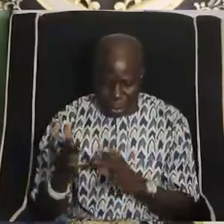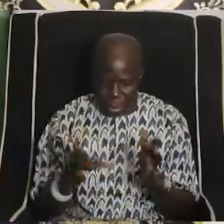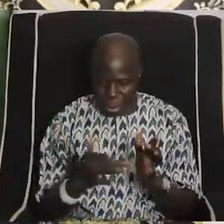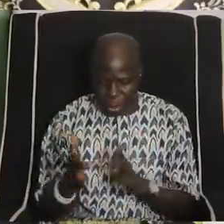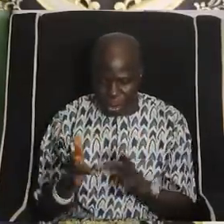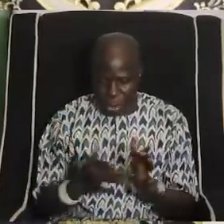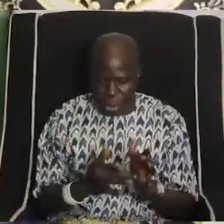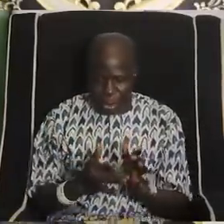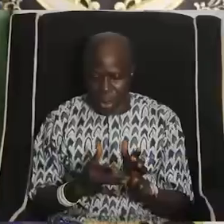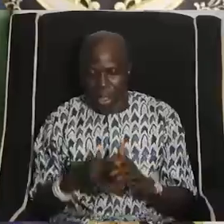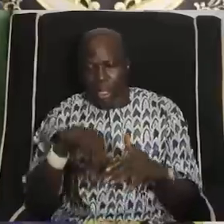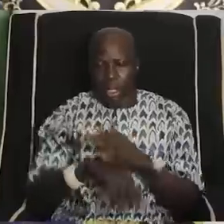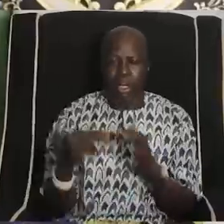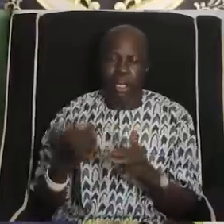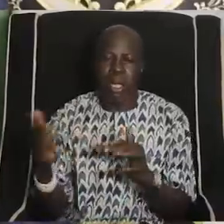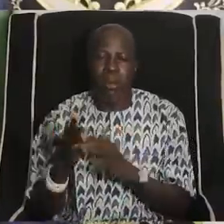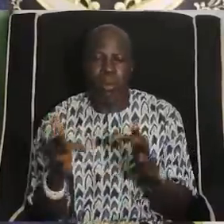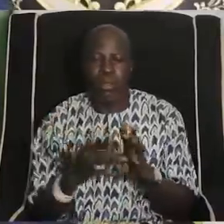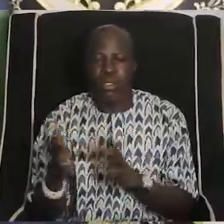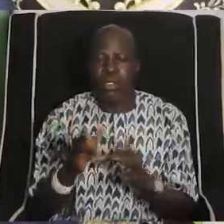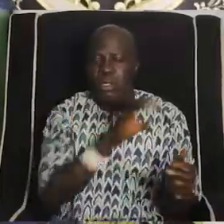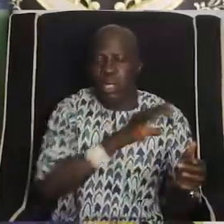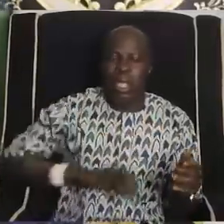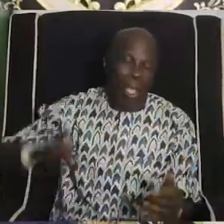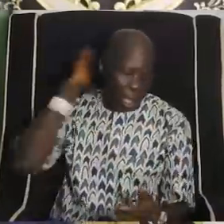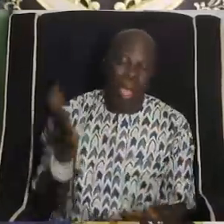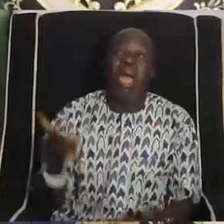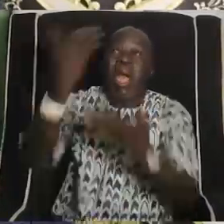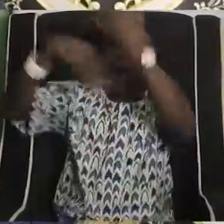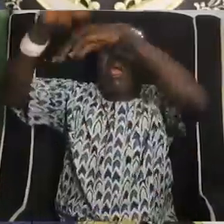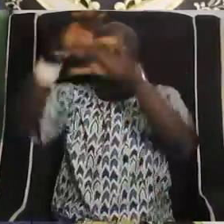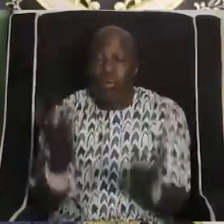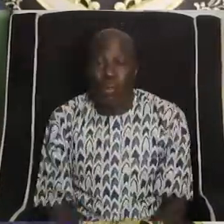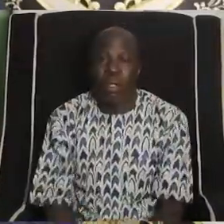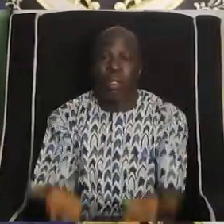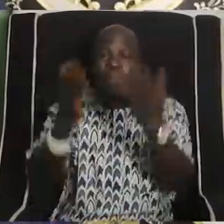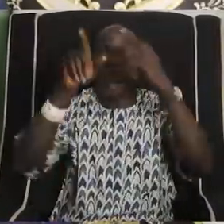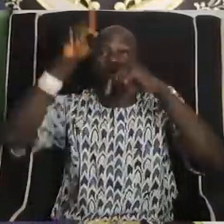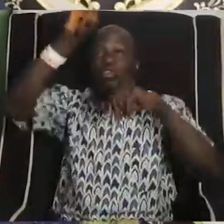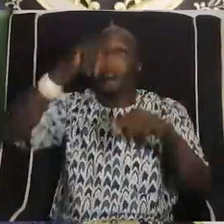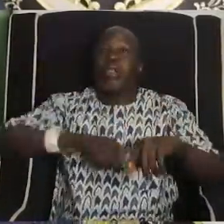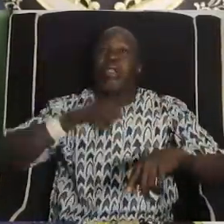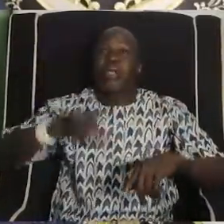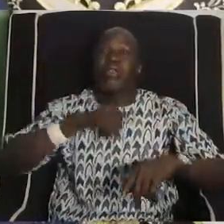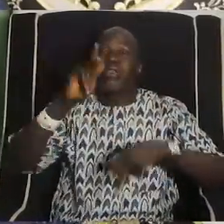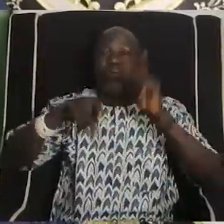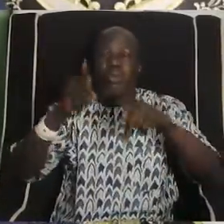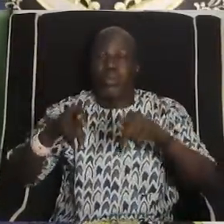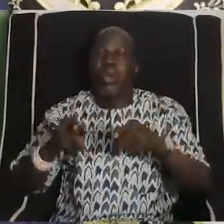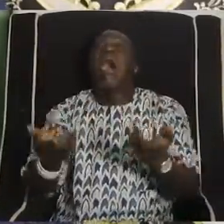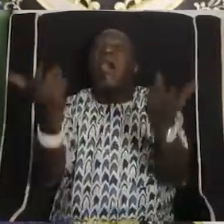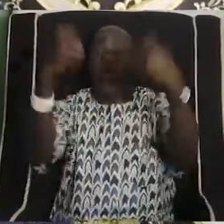Ah, no, call Jesus. In the name of Jesus. Amen. If God will get ready. If God will get